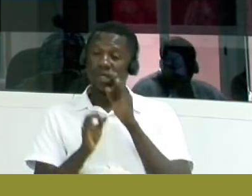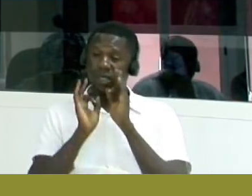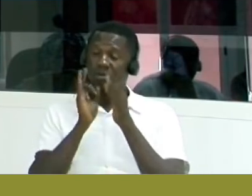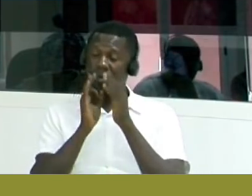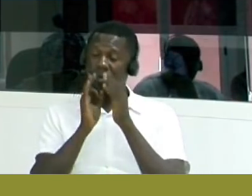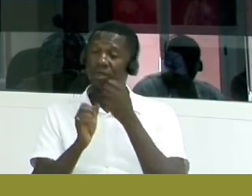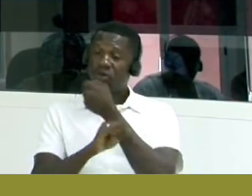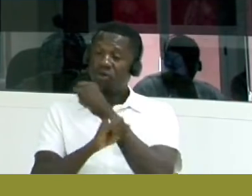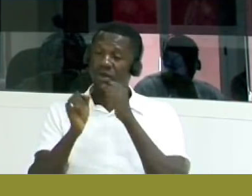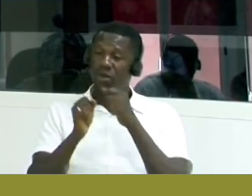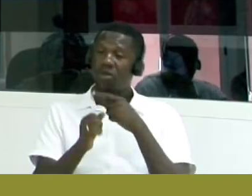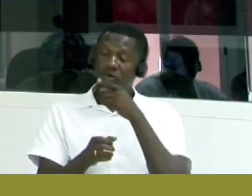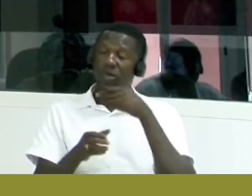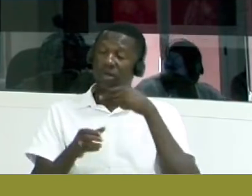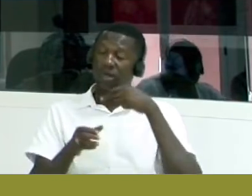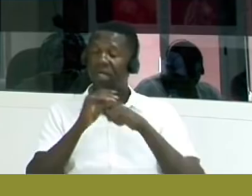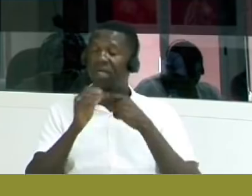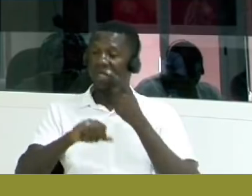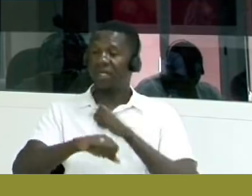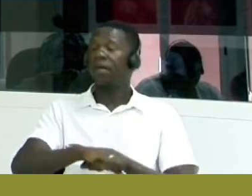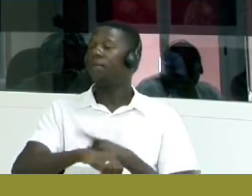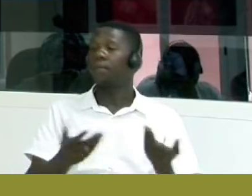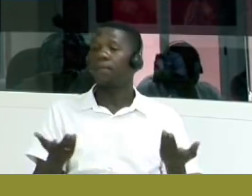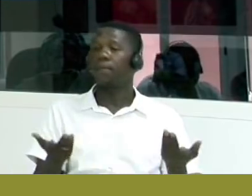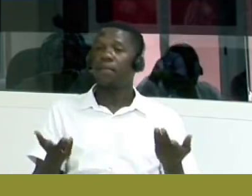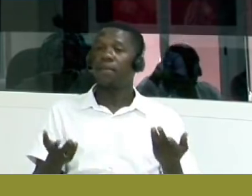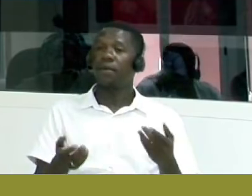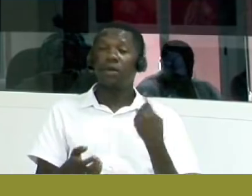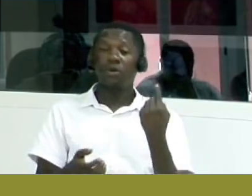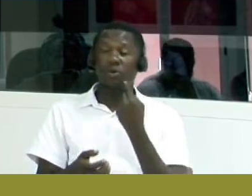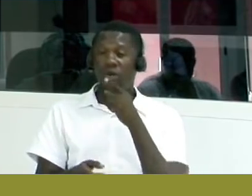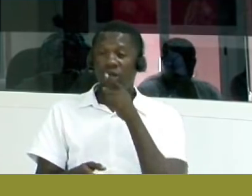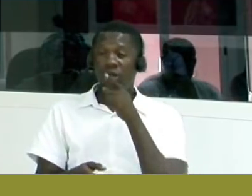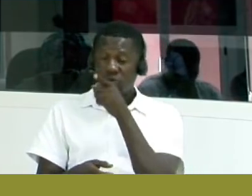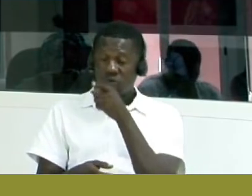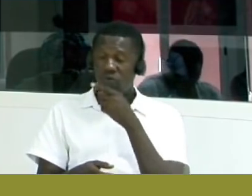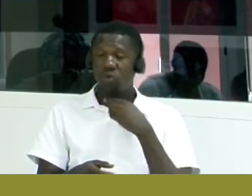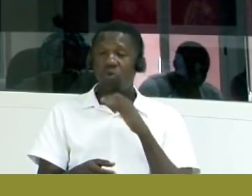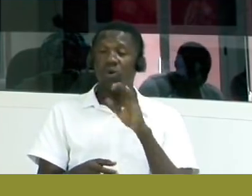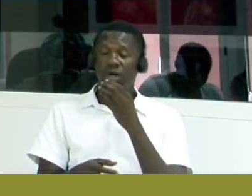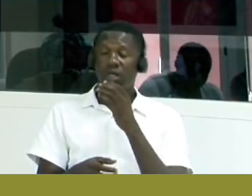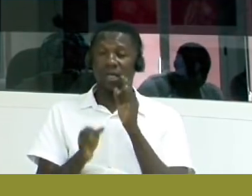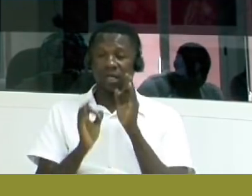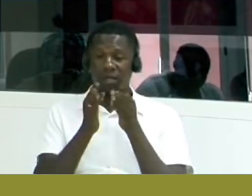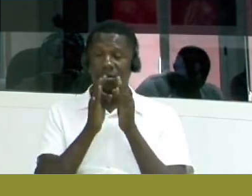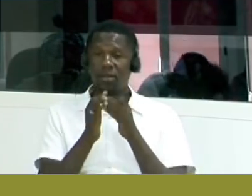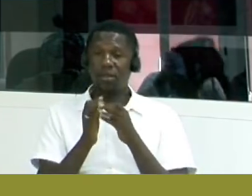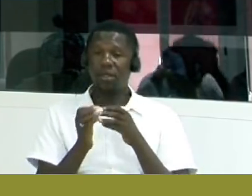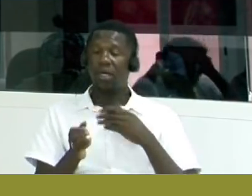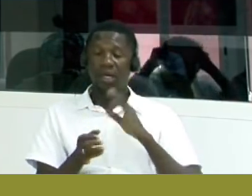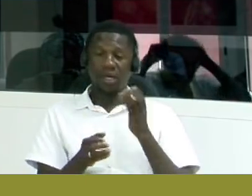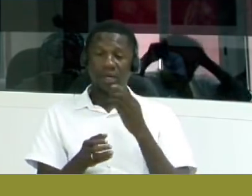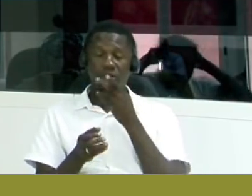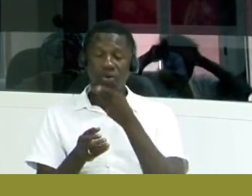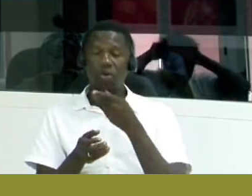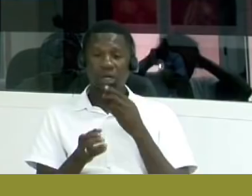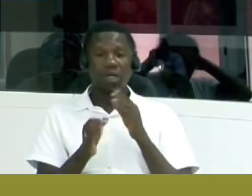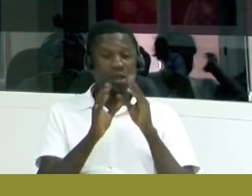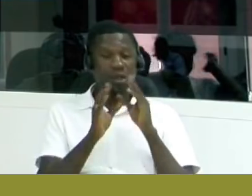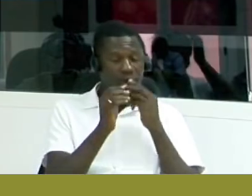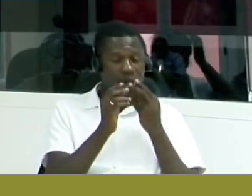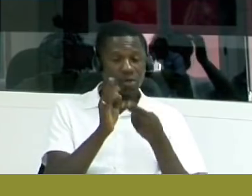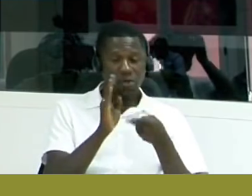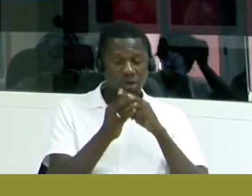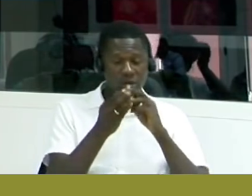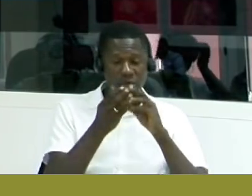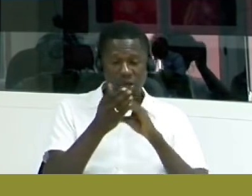you were in at the time. It is only you who can explain it. I cannot go and speak into the record that this is